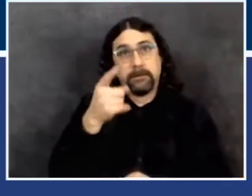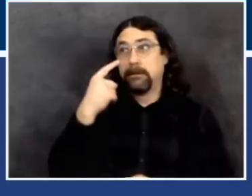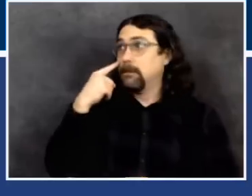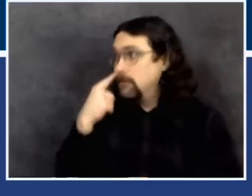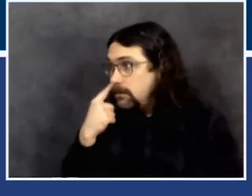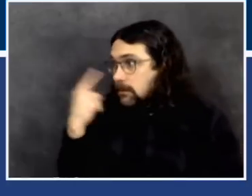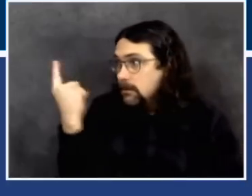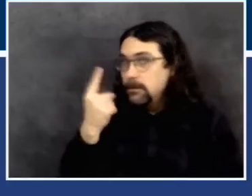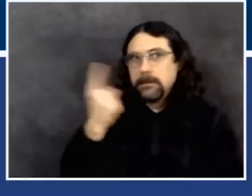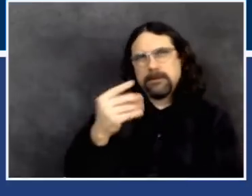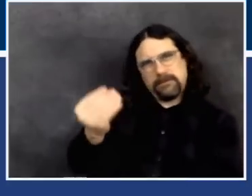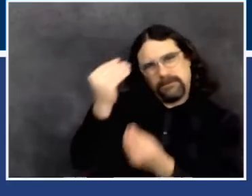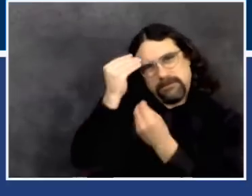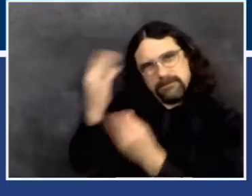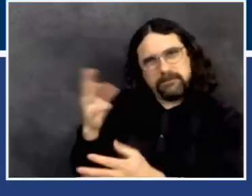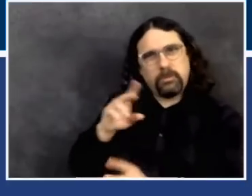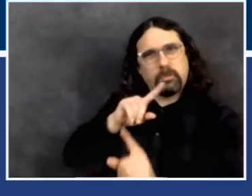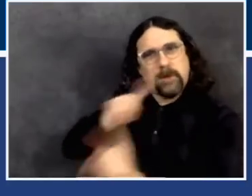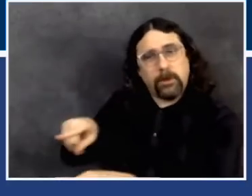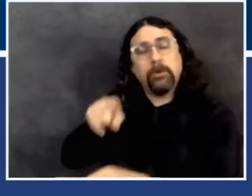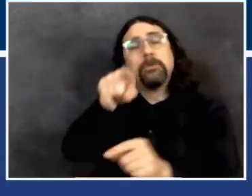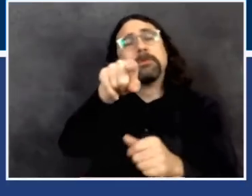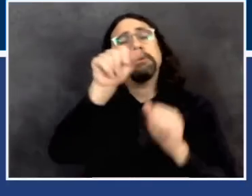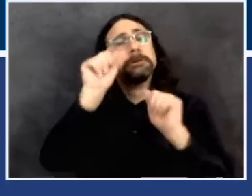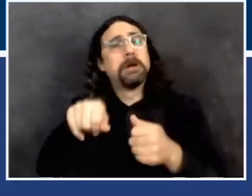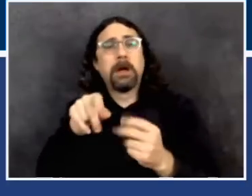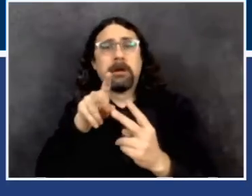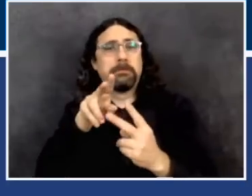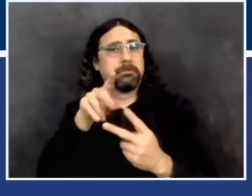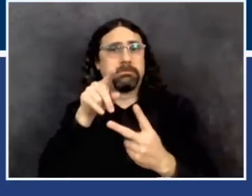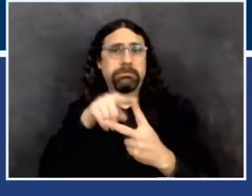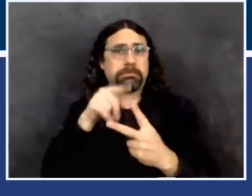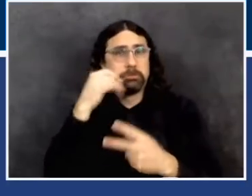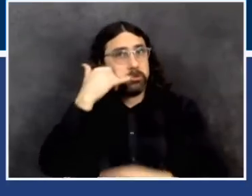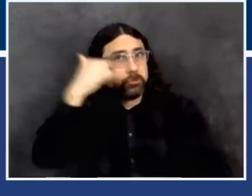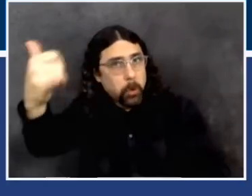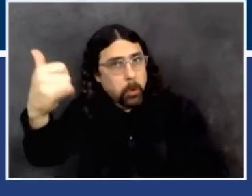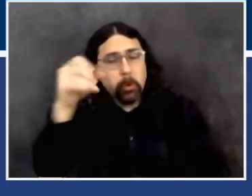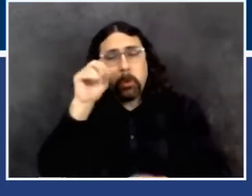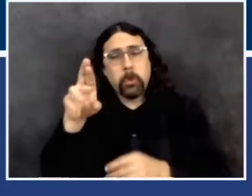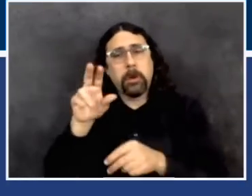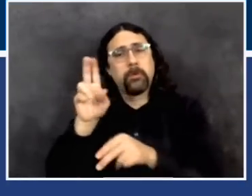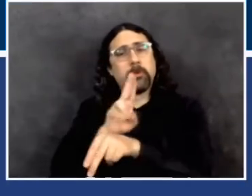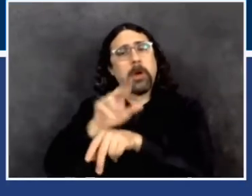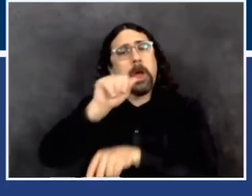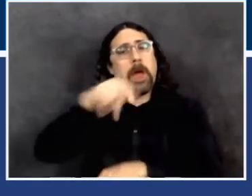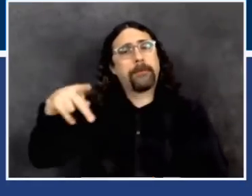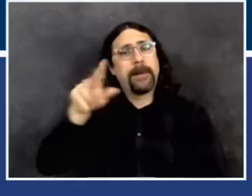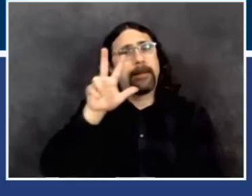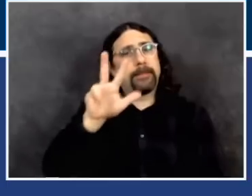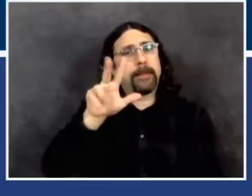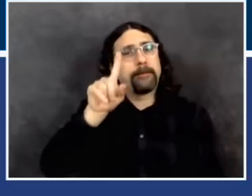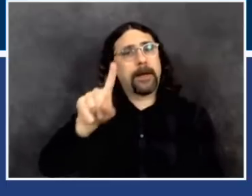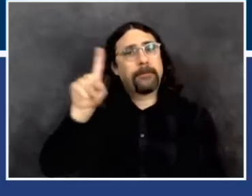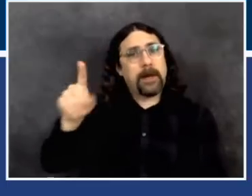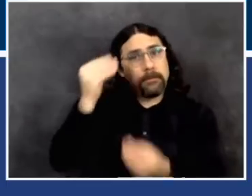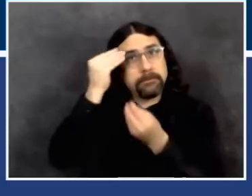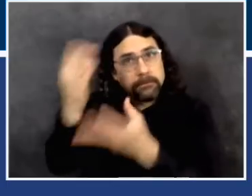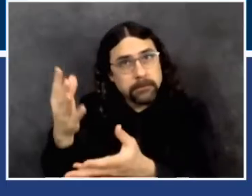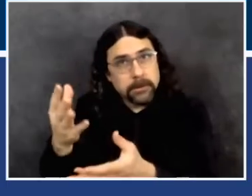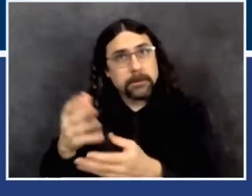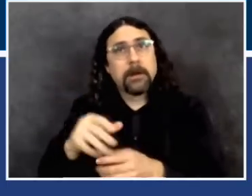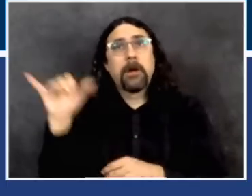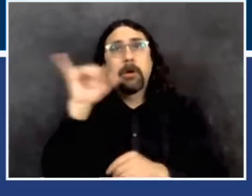And you can live by that same idea we talked about in the fight against terror. If you see something, say something. And by the way, when we were threatened